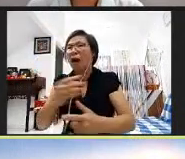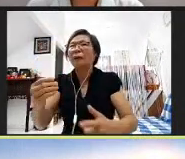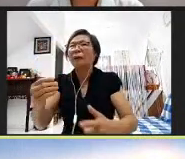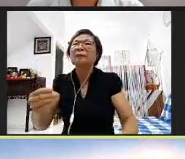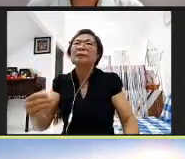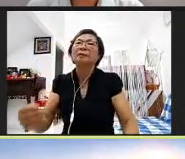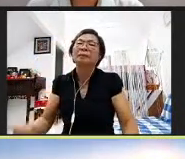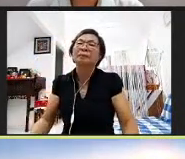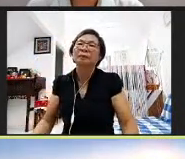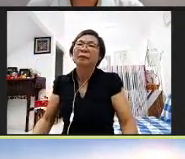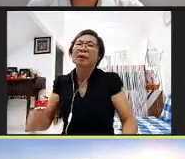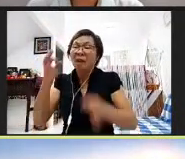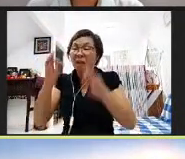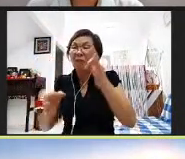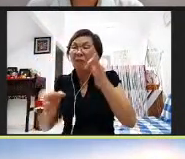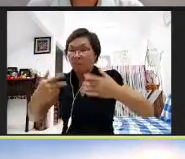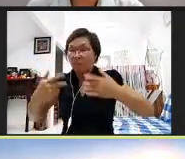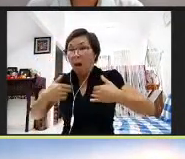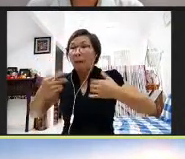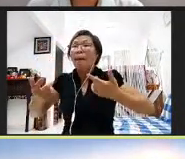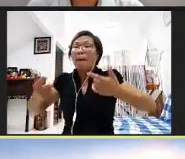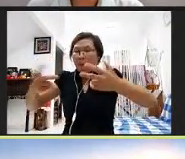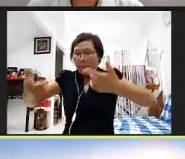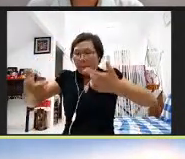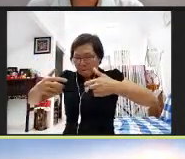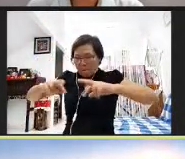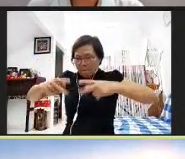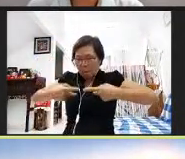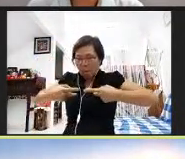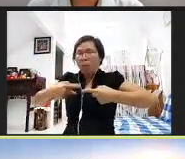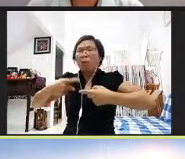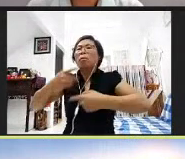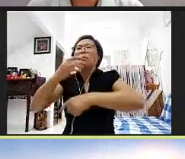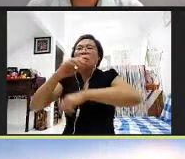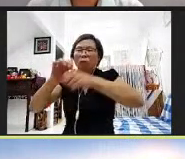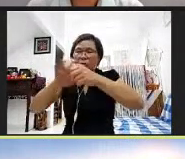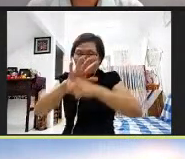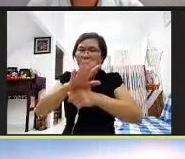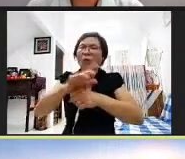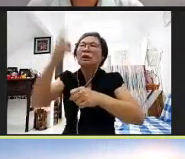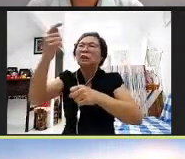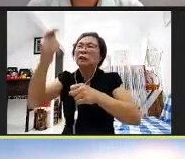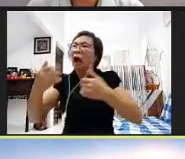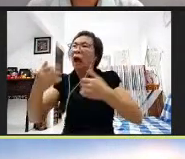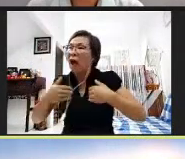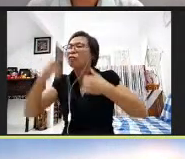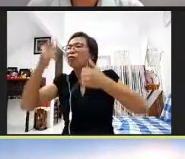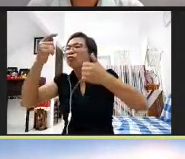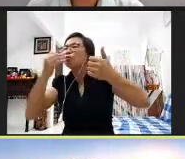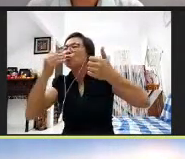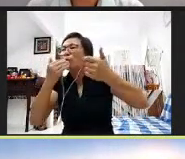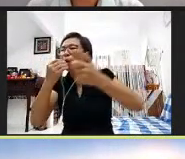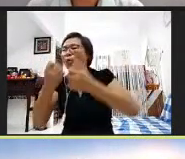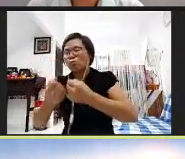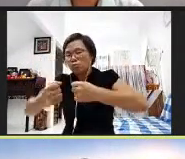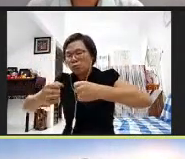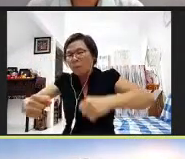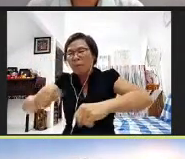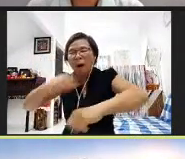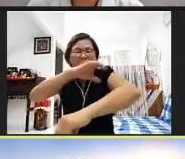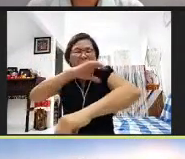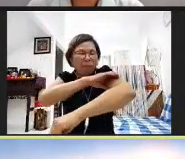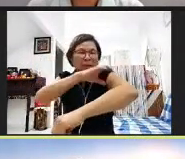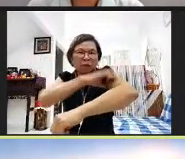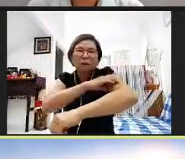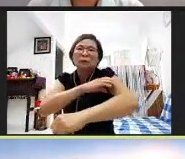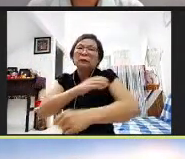And if they get COVID, and if they have diabetes, they have hypertension, obesity. Obesity